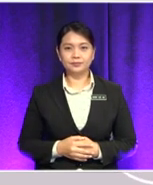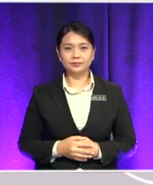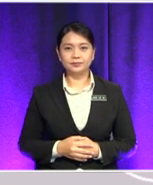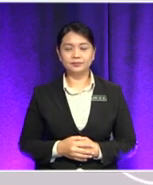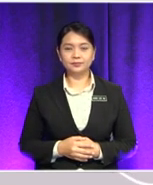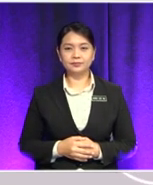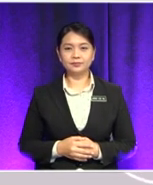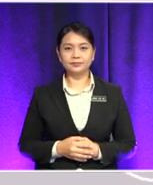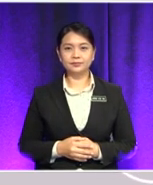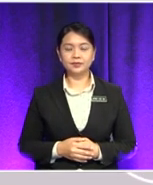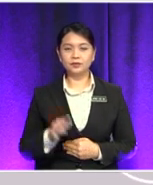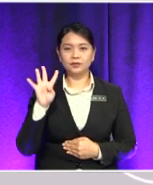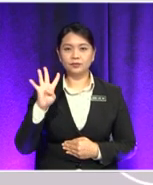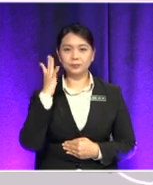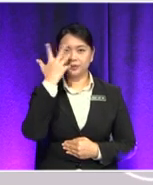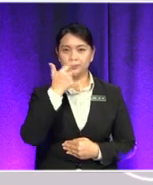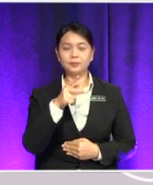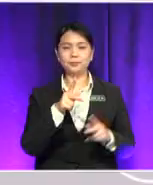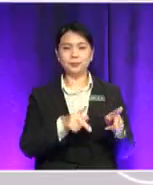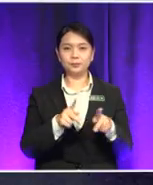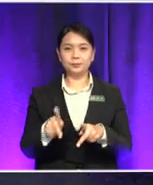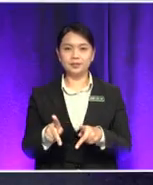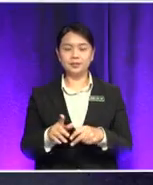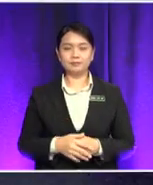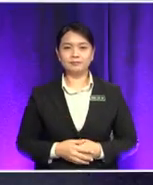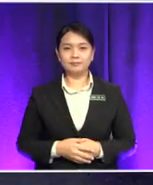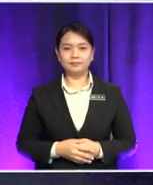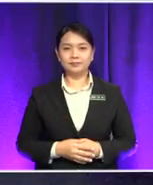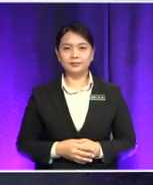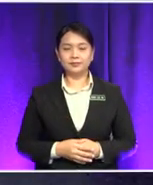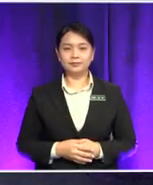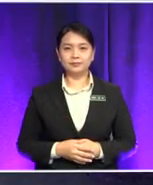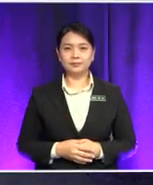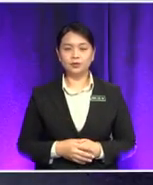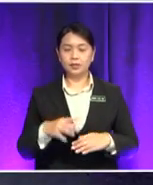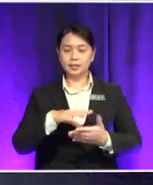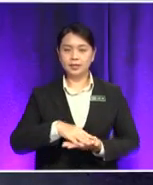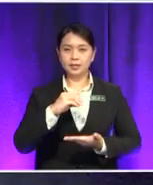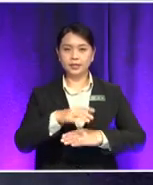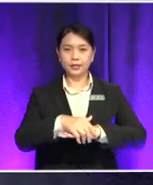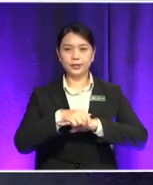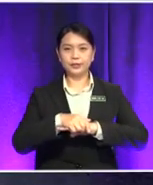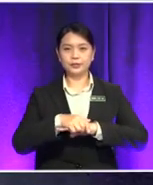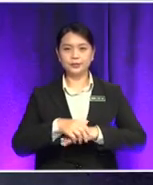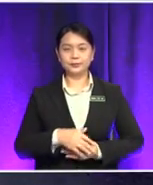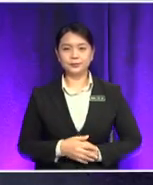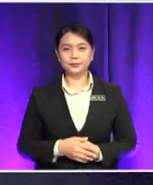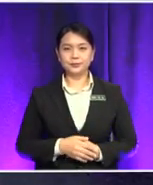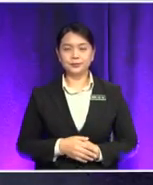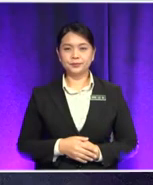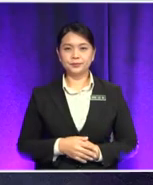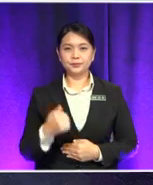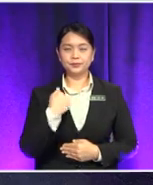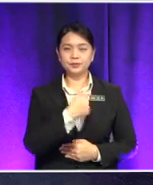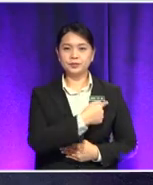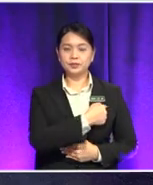There they are, our four beautiful pupils. They're all so excited to learn together English. And Teacher Hidayah, so we just came